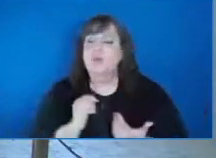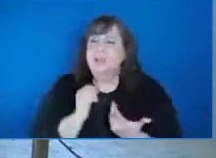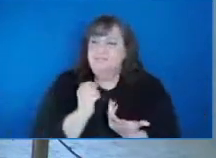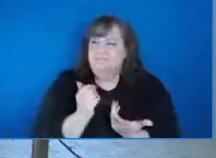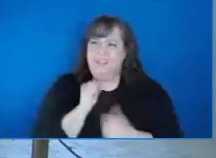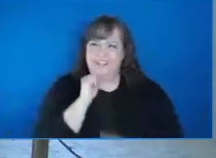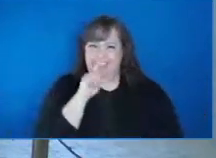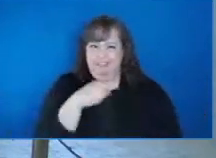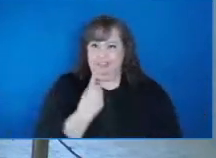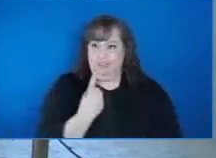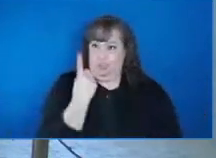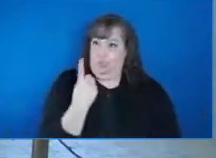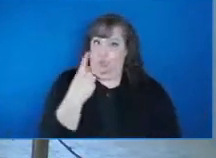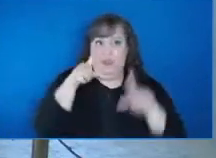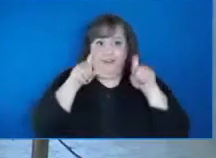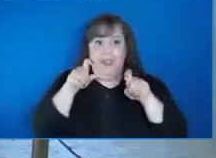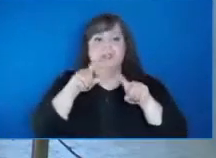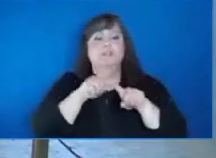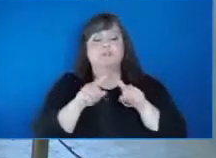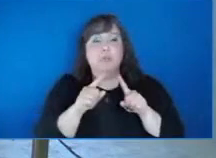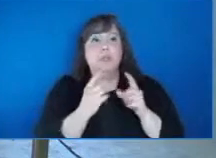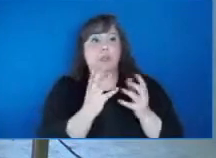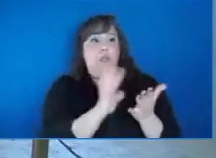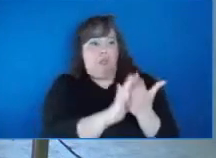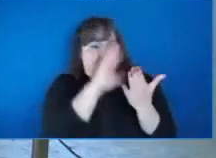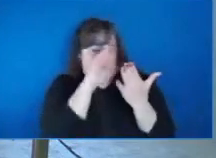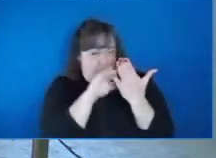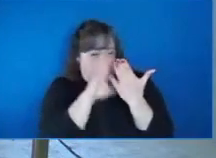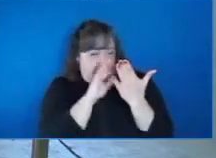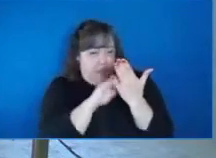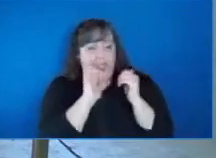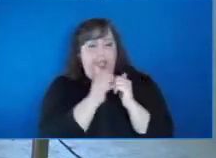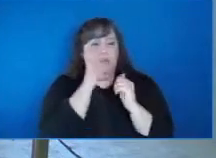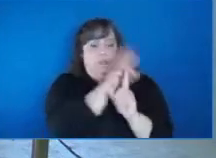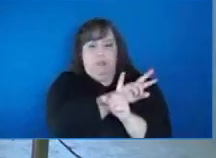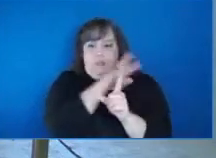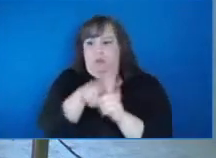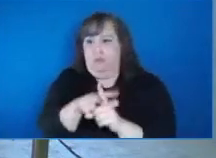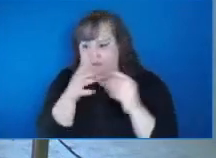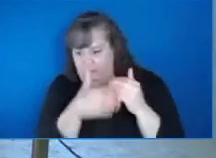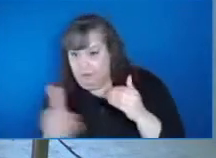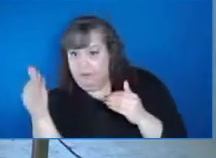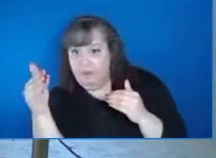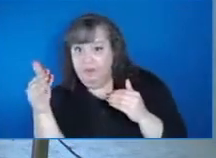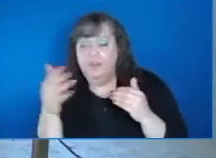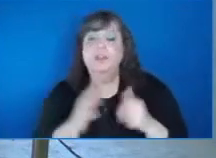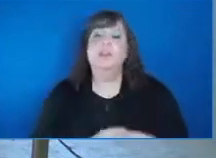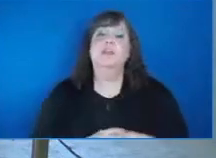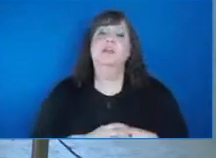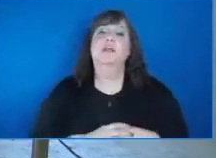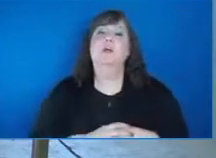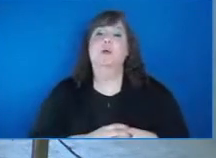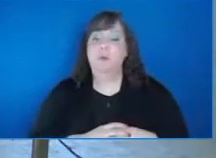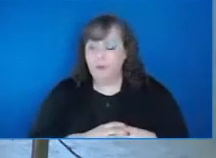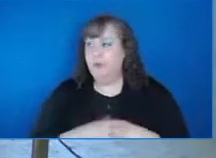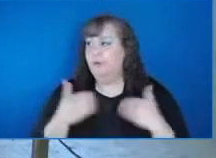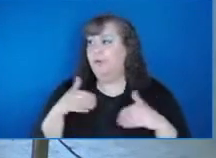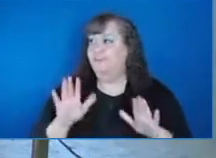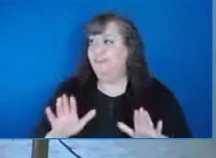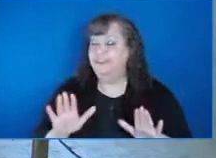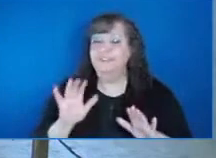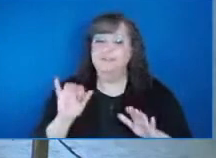going to apply it going forward? Fantastic. Okay, so those are some of my questions. What are your